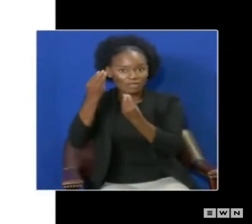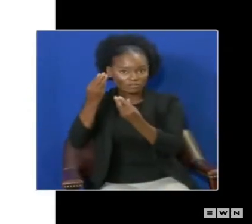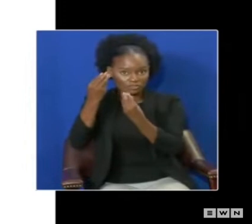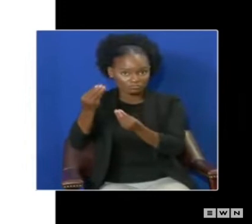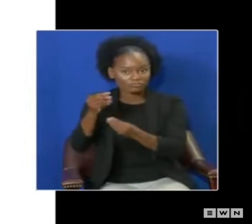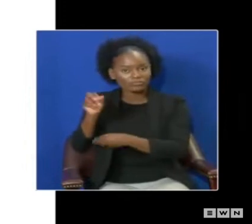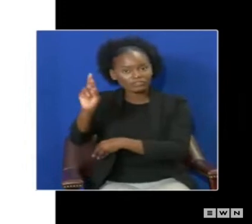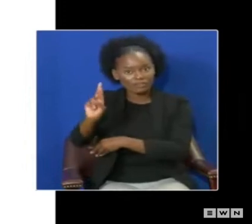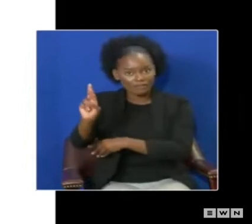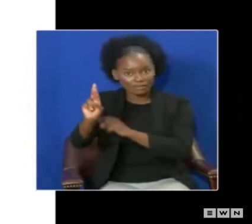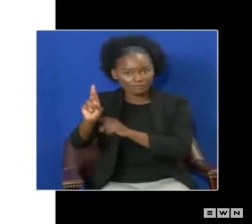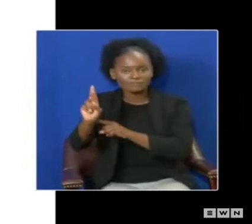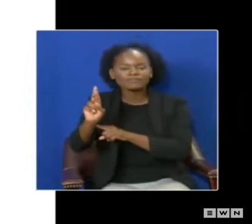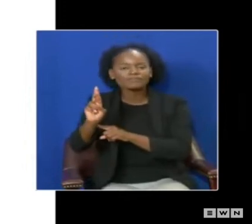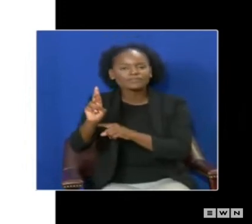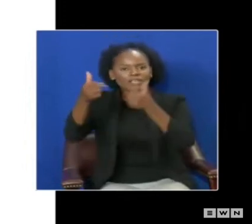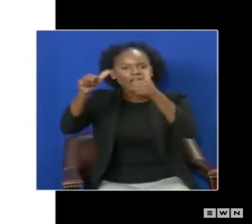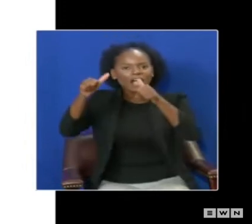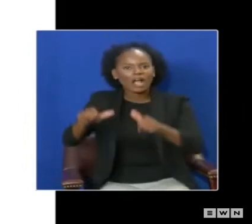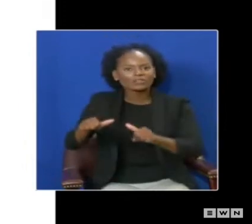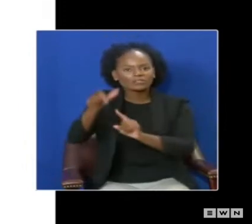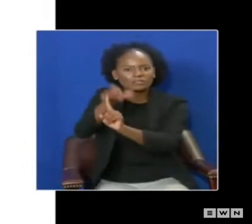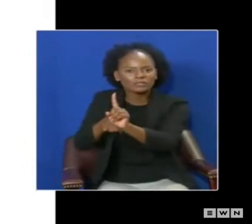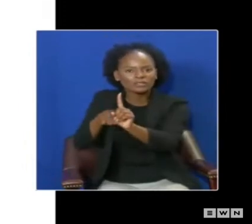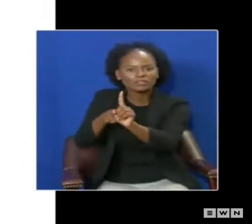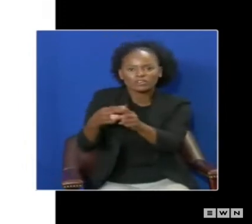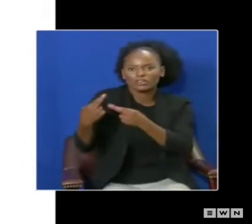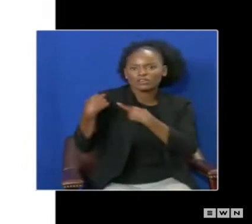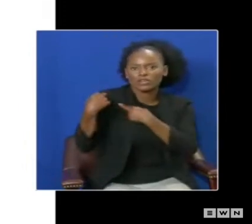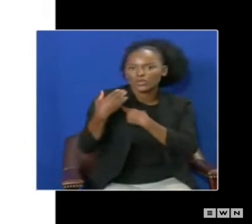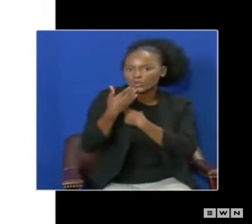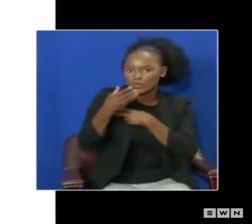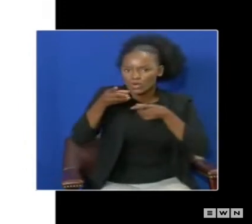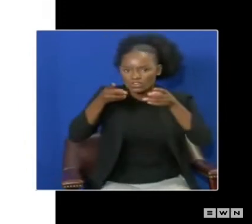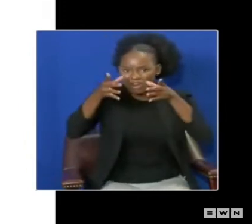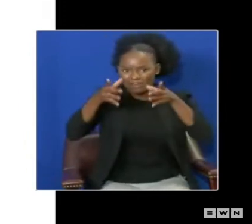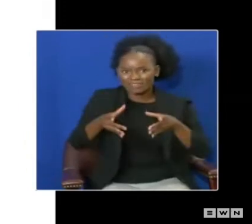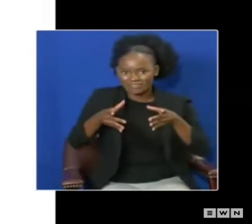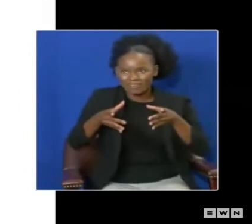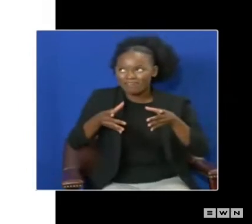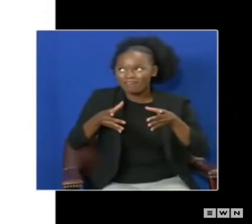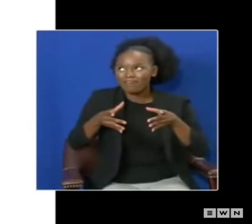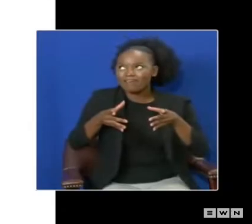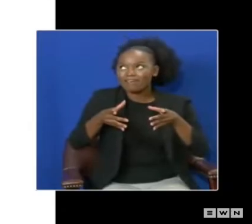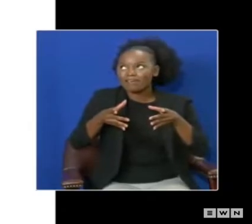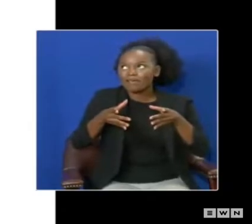account holder is reflected as the director Biz Tracers.